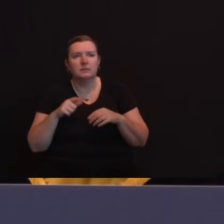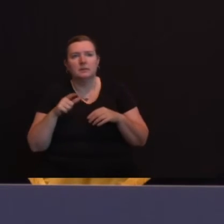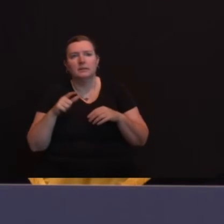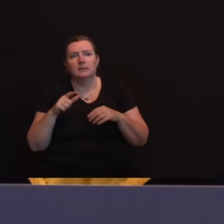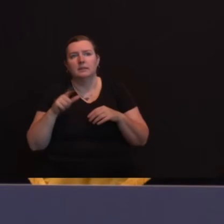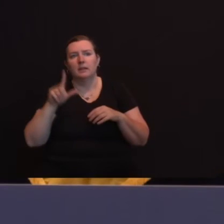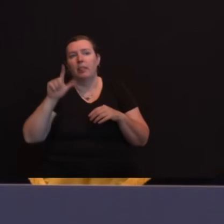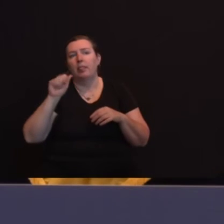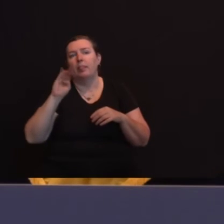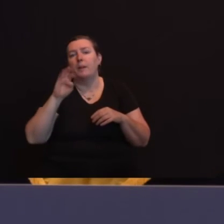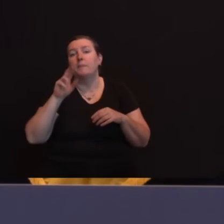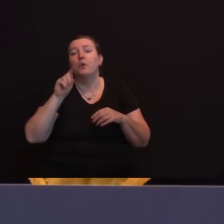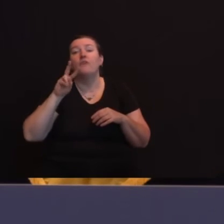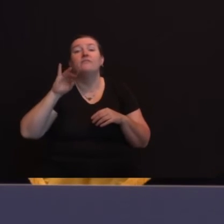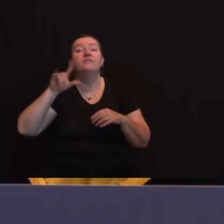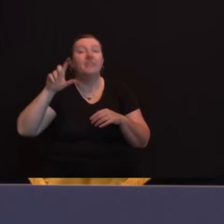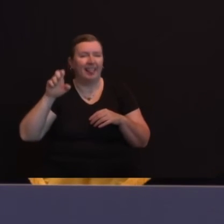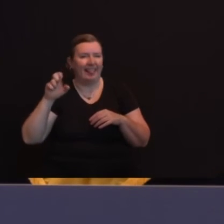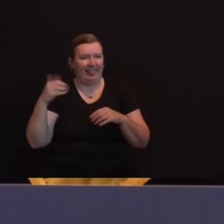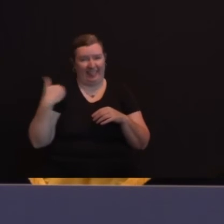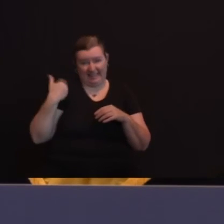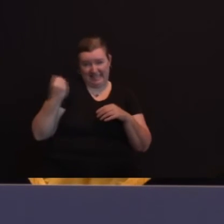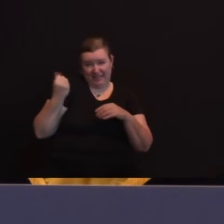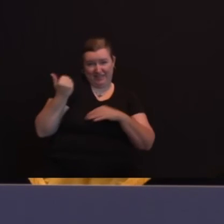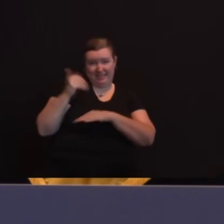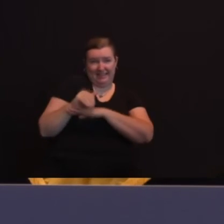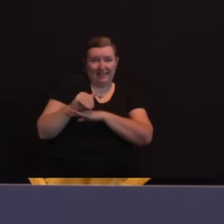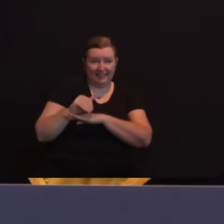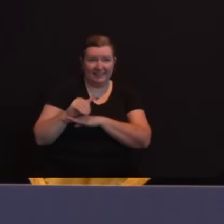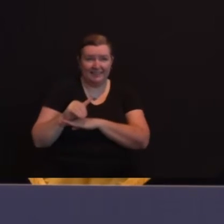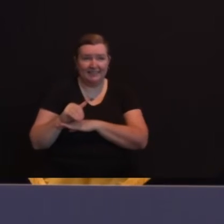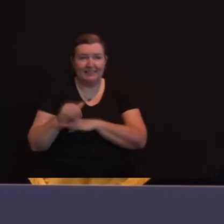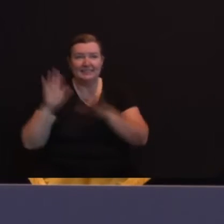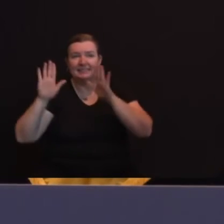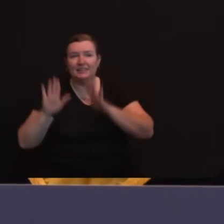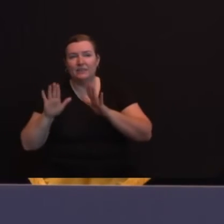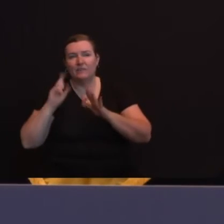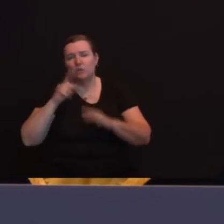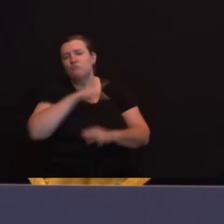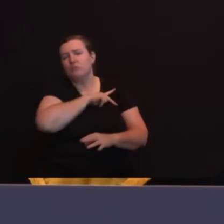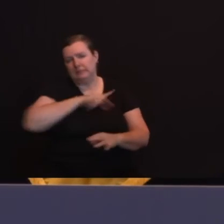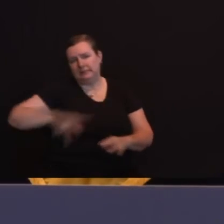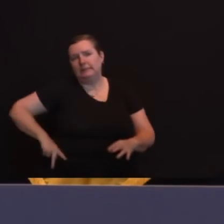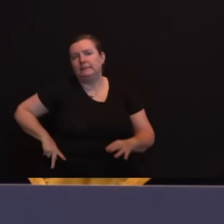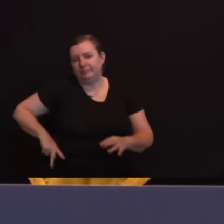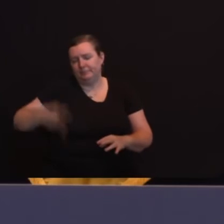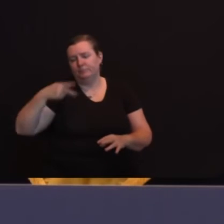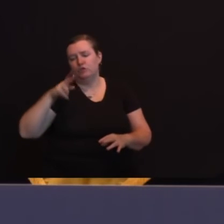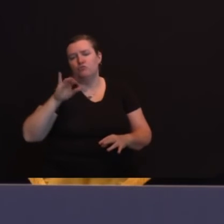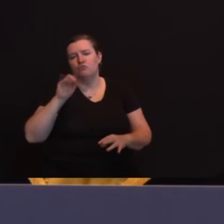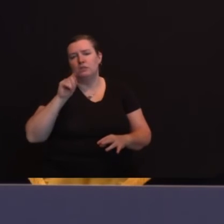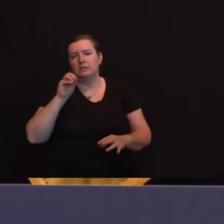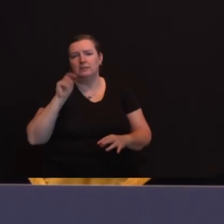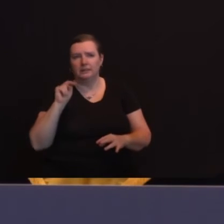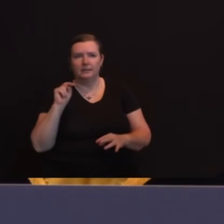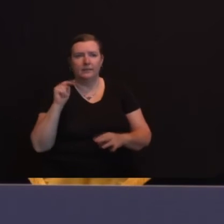there, and Princeton for brunch on Sunday. But we were outdoors in both cases, You just get a lot more degrees of